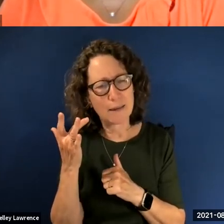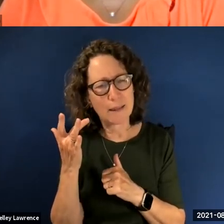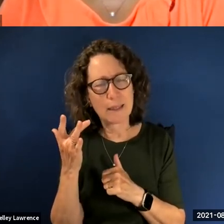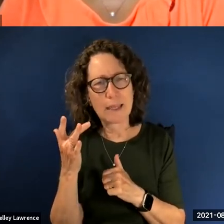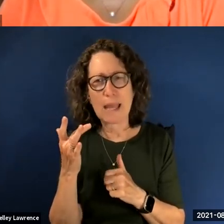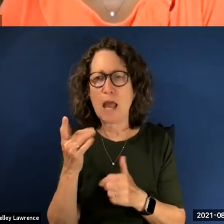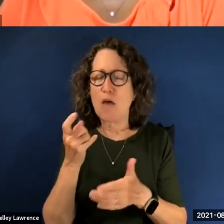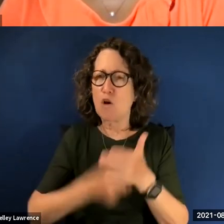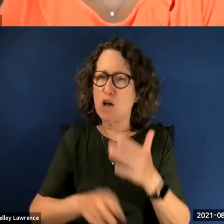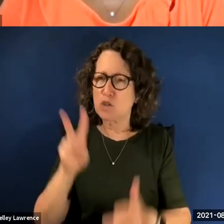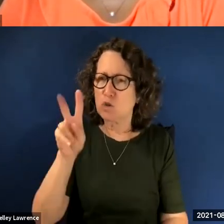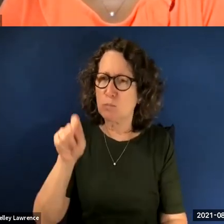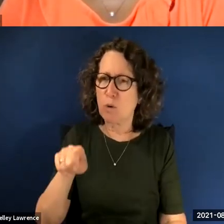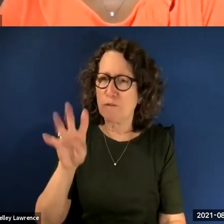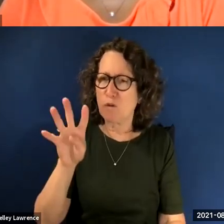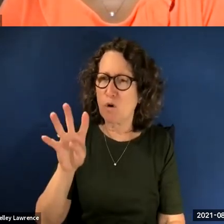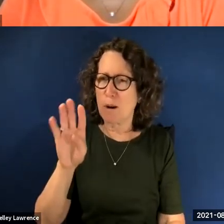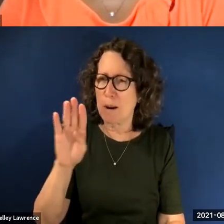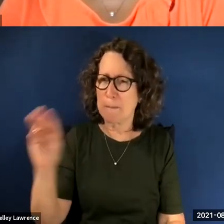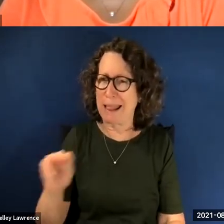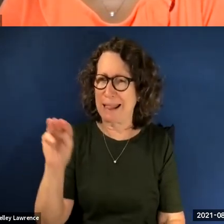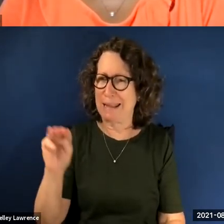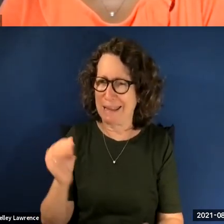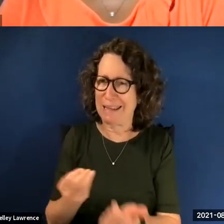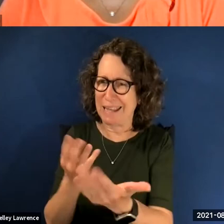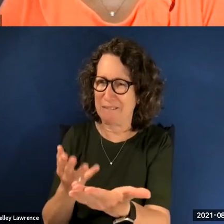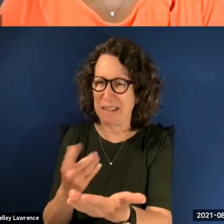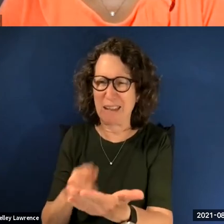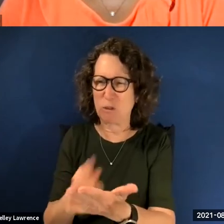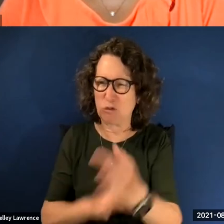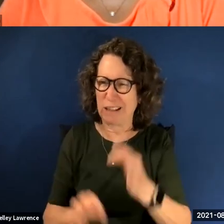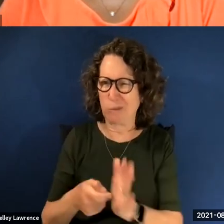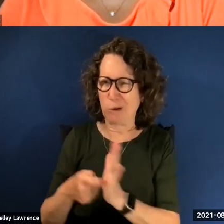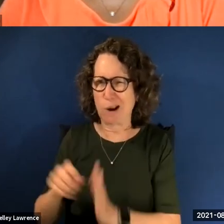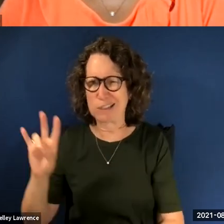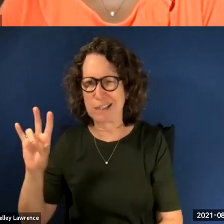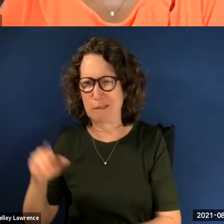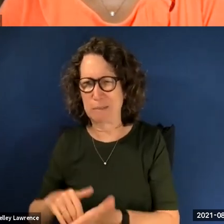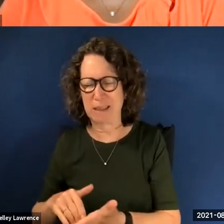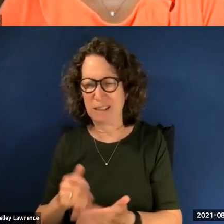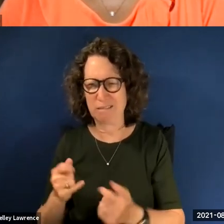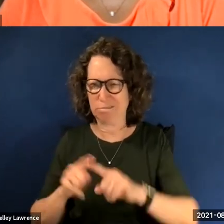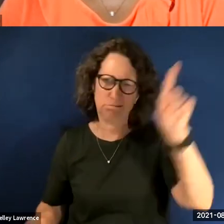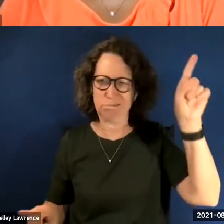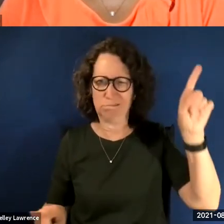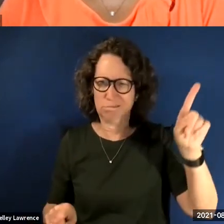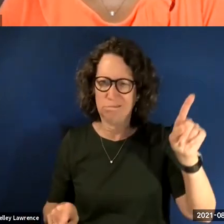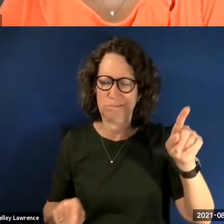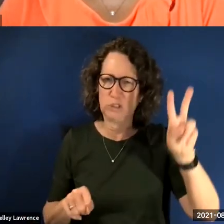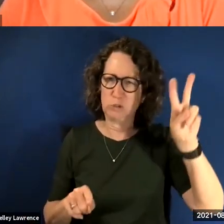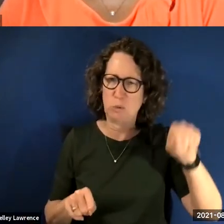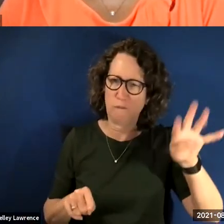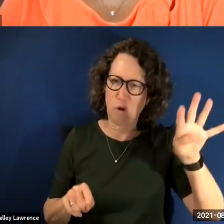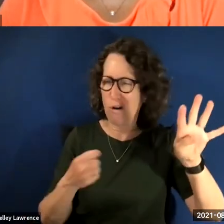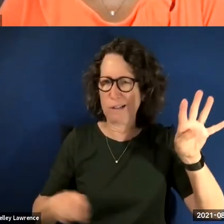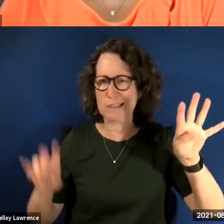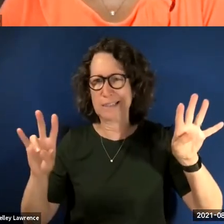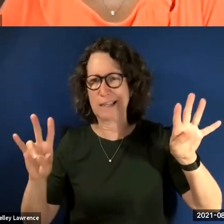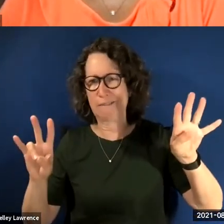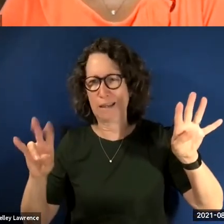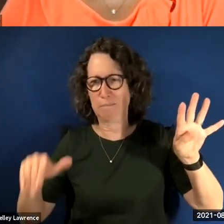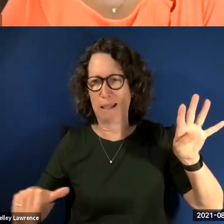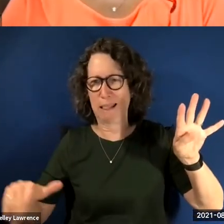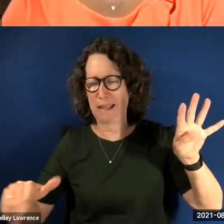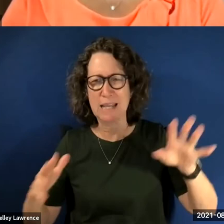estimate for $2.4 million given if it's actually $7 million? I mean, how did we get to so far along where we